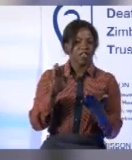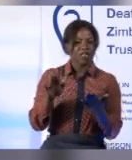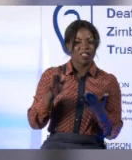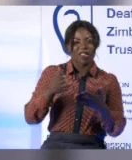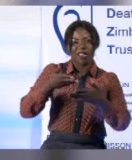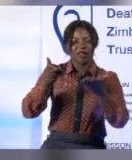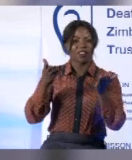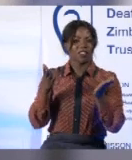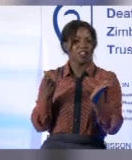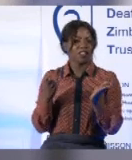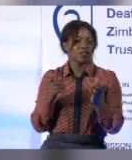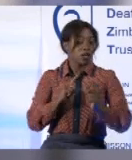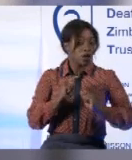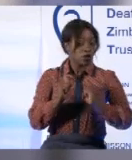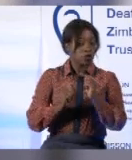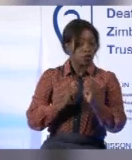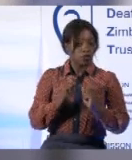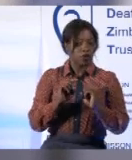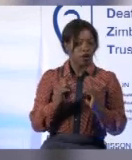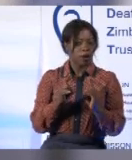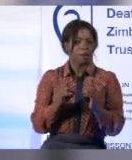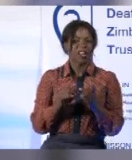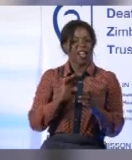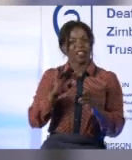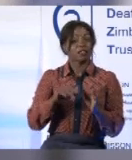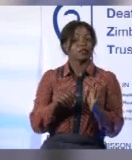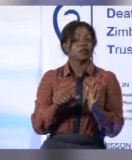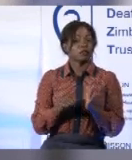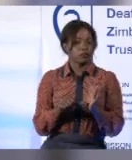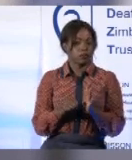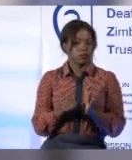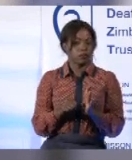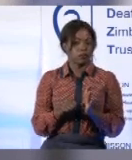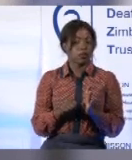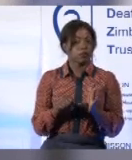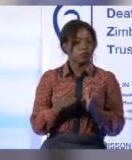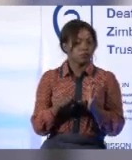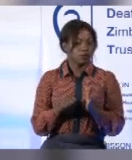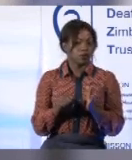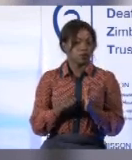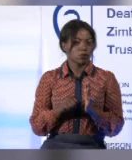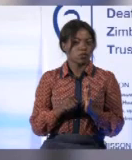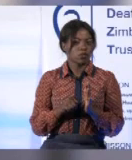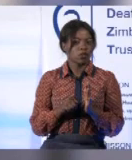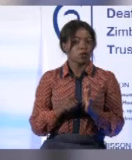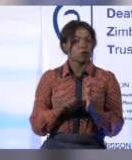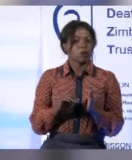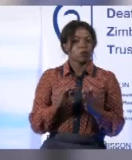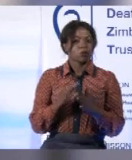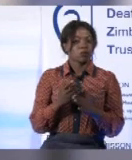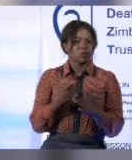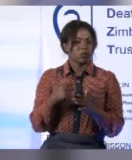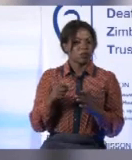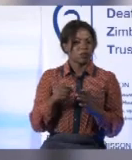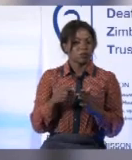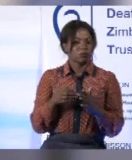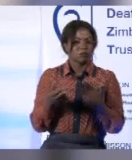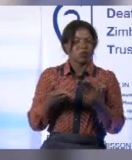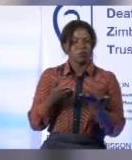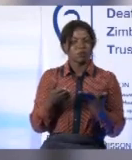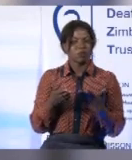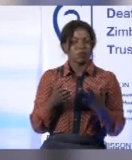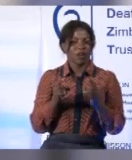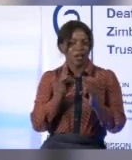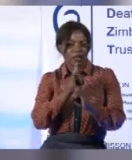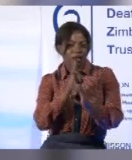areas, we are now trying, but it's hard because it's somewhere that you are, somewhere that you stay. So you have to sort of be